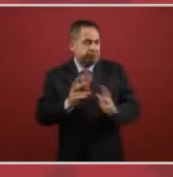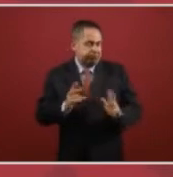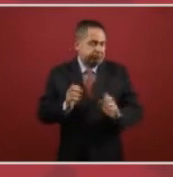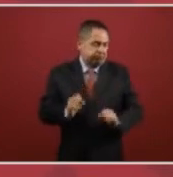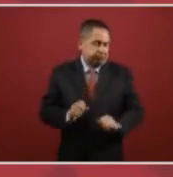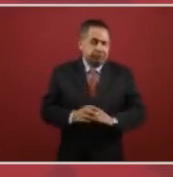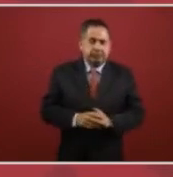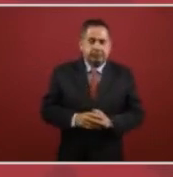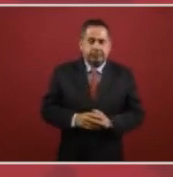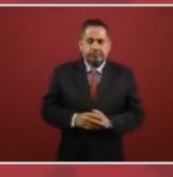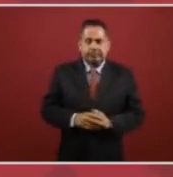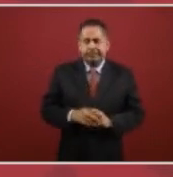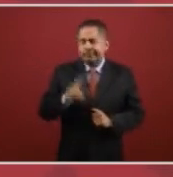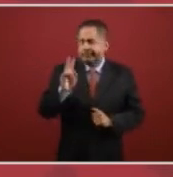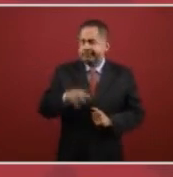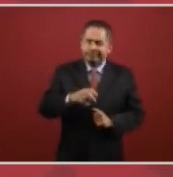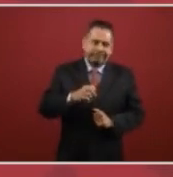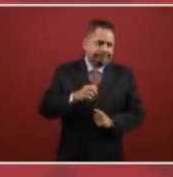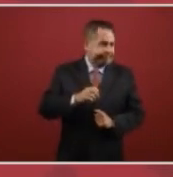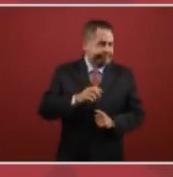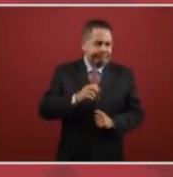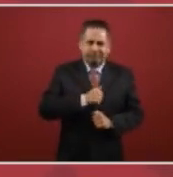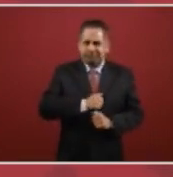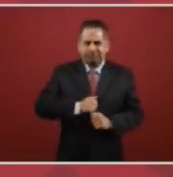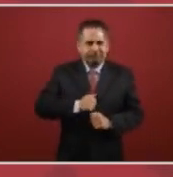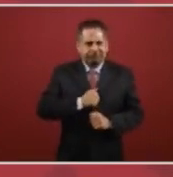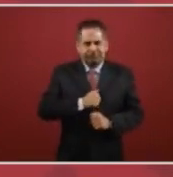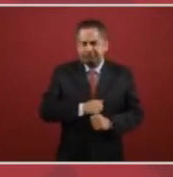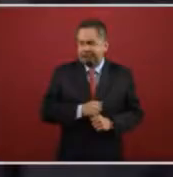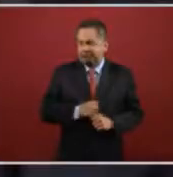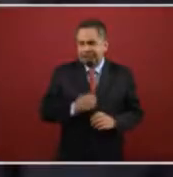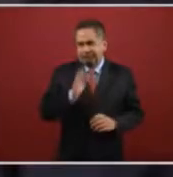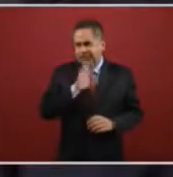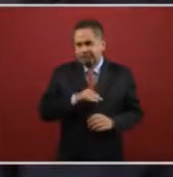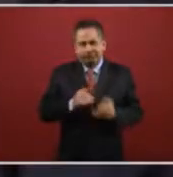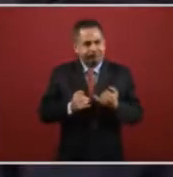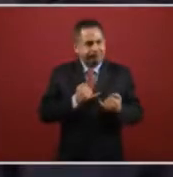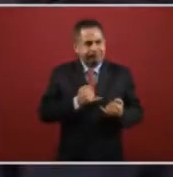of Work needs to be seen by him. Unfortunately,